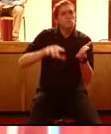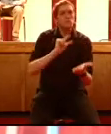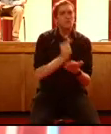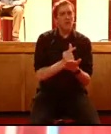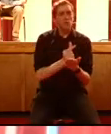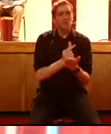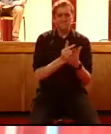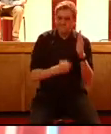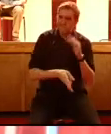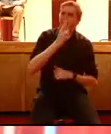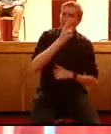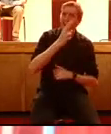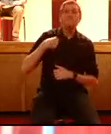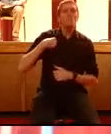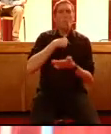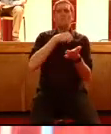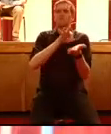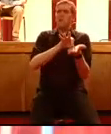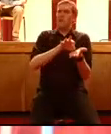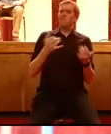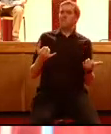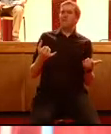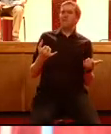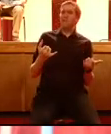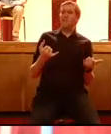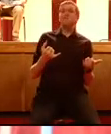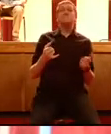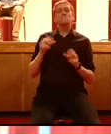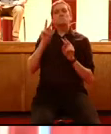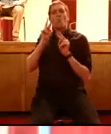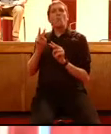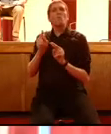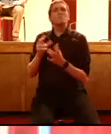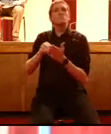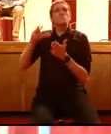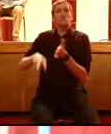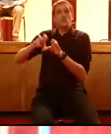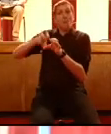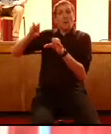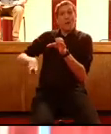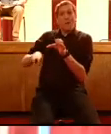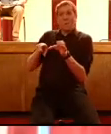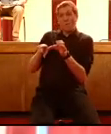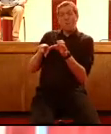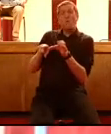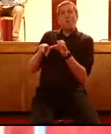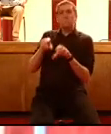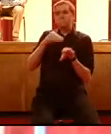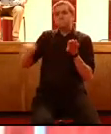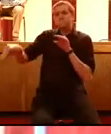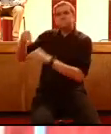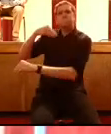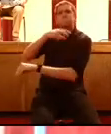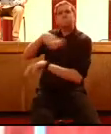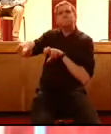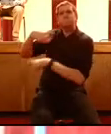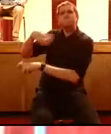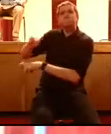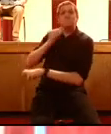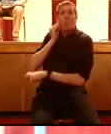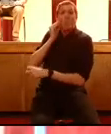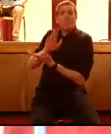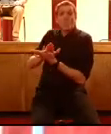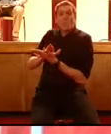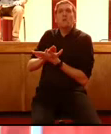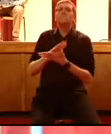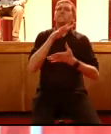rates because we're tracking them. When you look at our dropout rates, our seniors are moving to homeschool rates. Our seniors